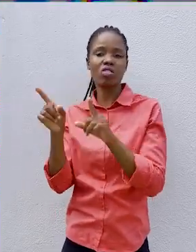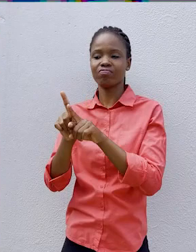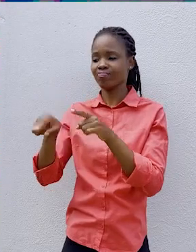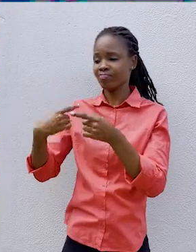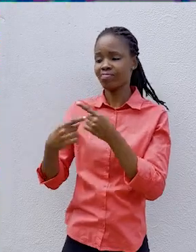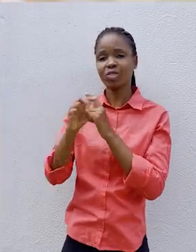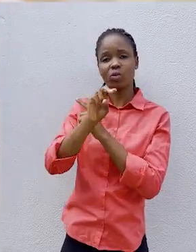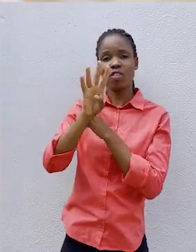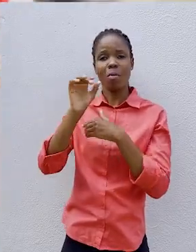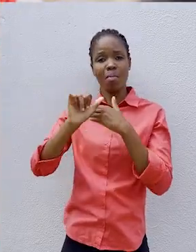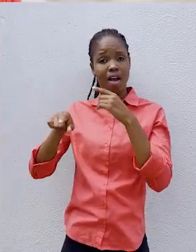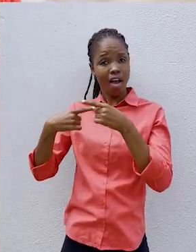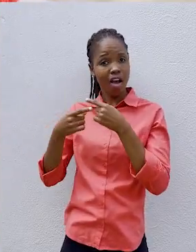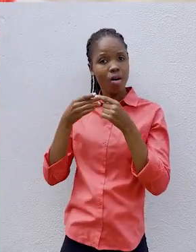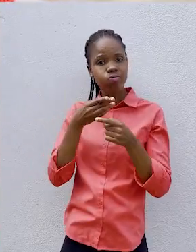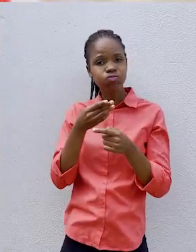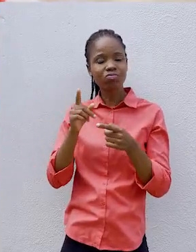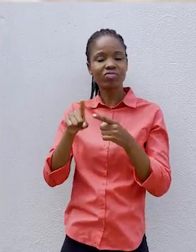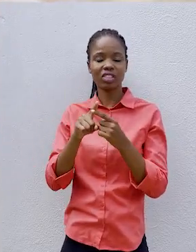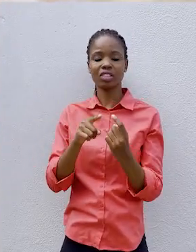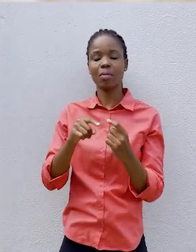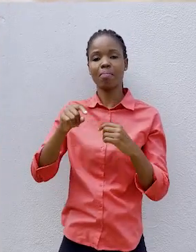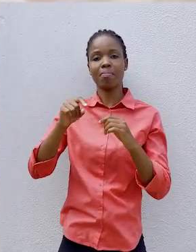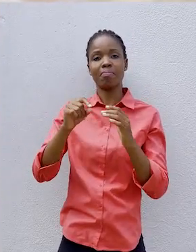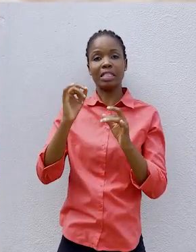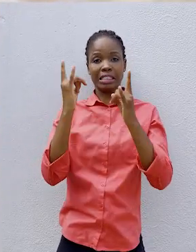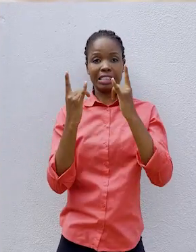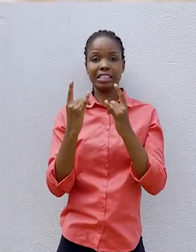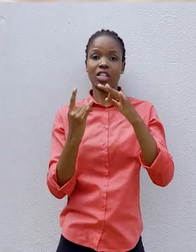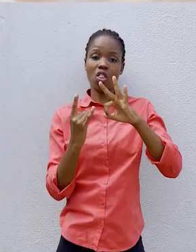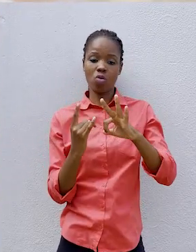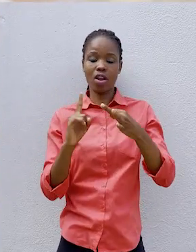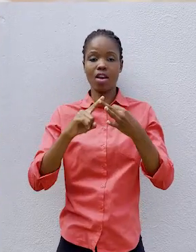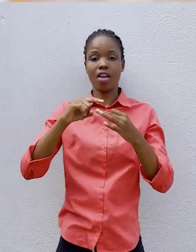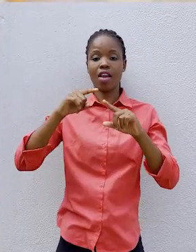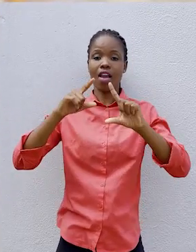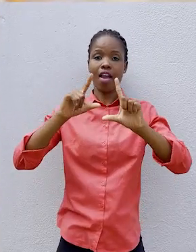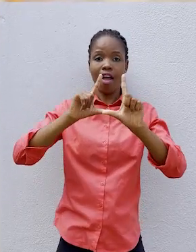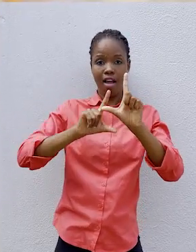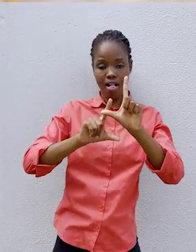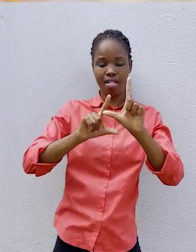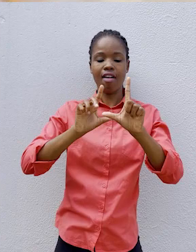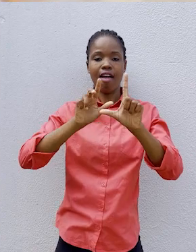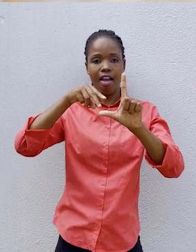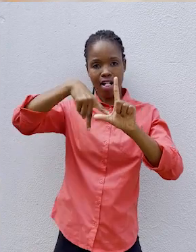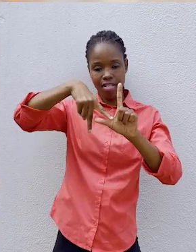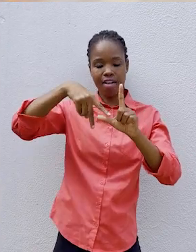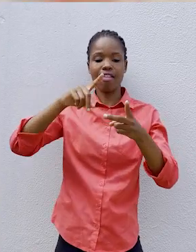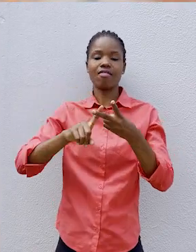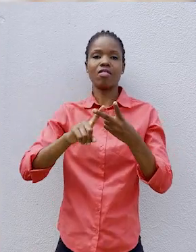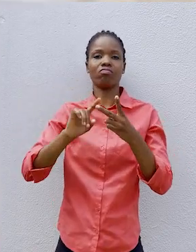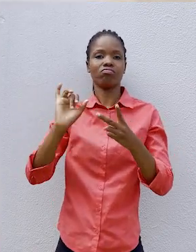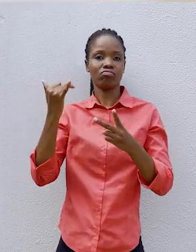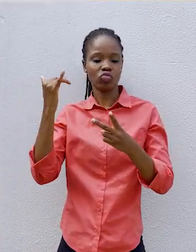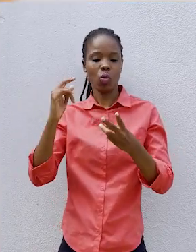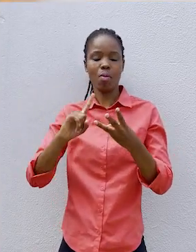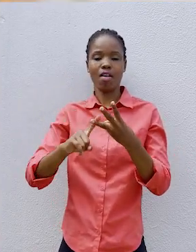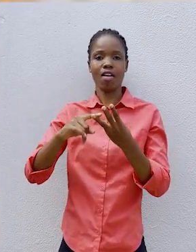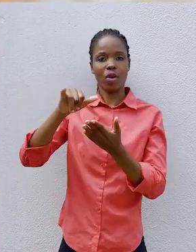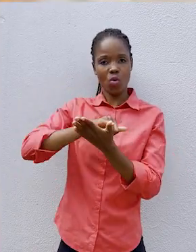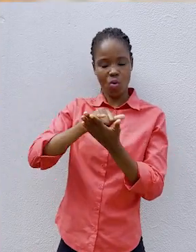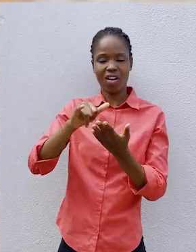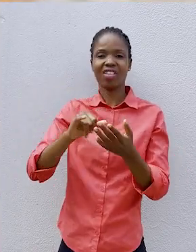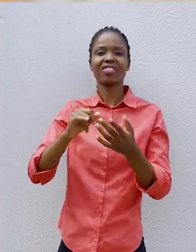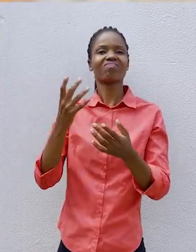past 24 months, I've been in between three cities, New York, Los Angeles, and Joburg, because